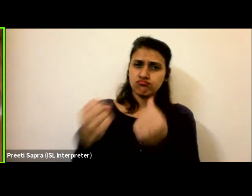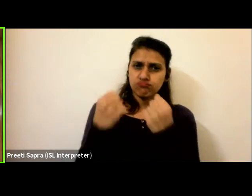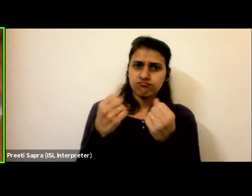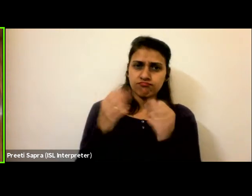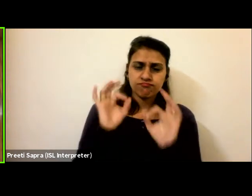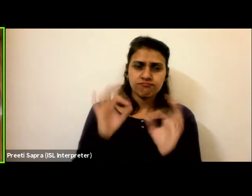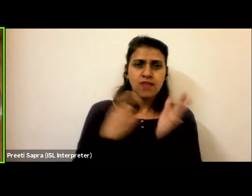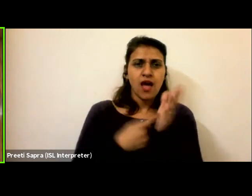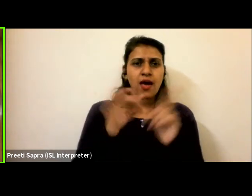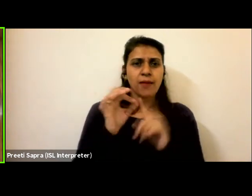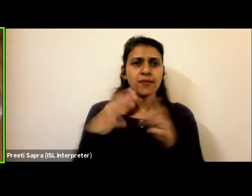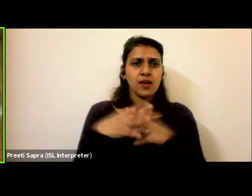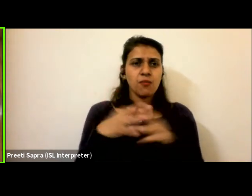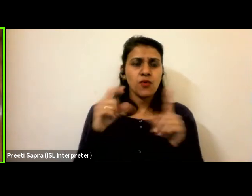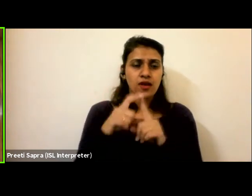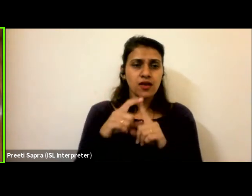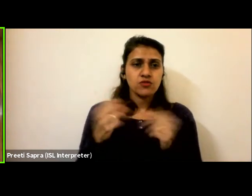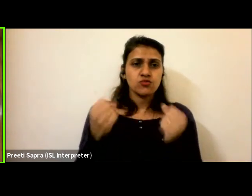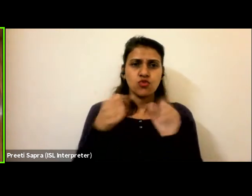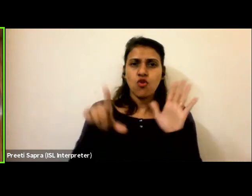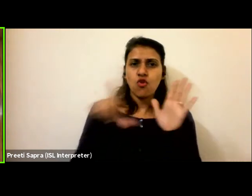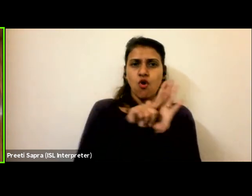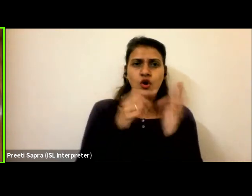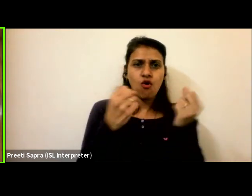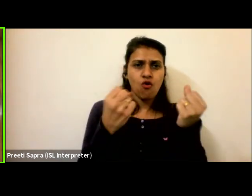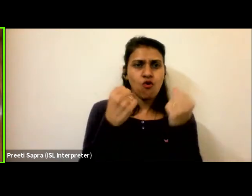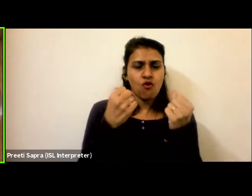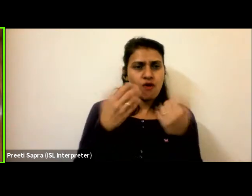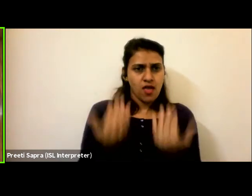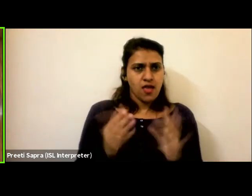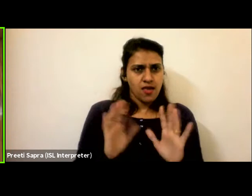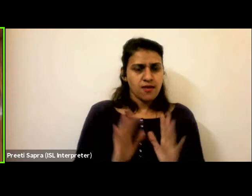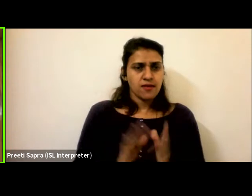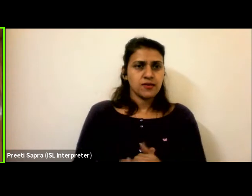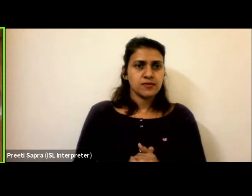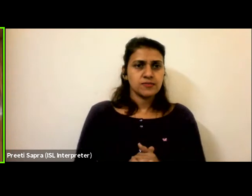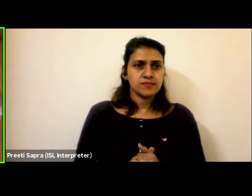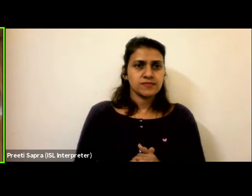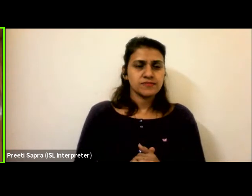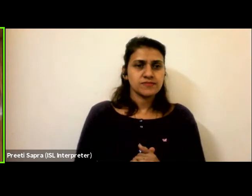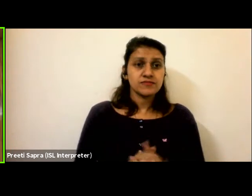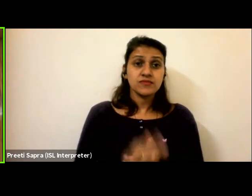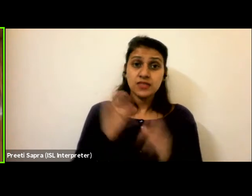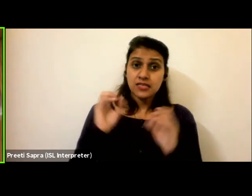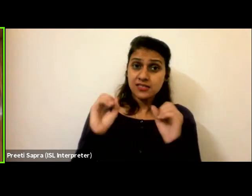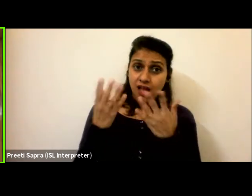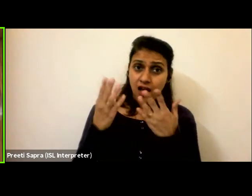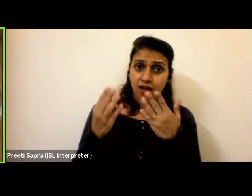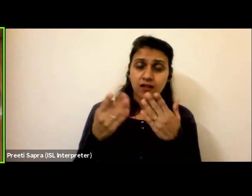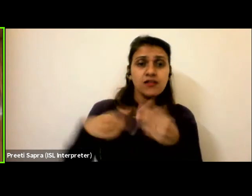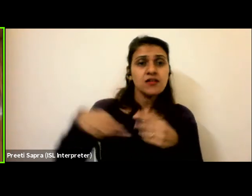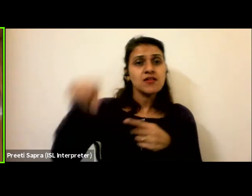disability legislations in the world and has opened up many new horizons.